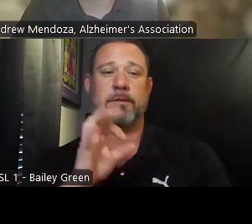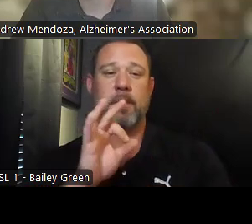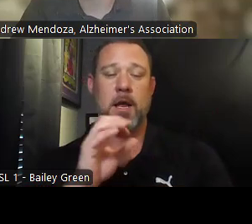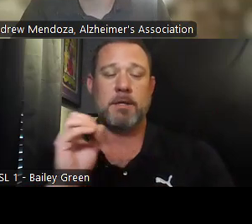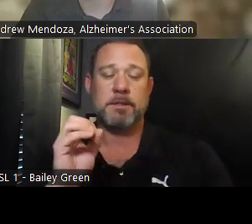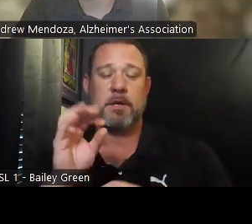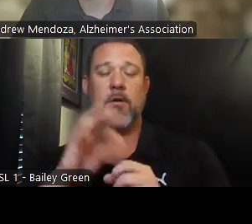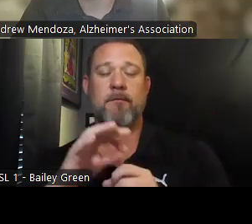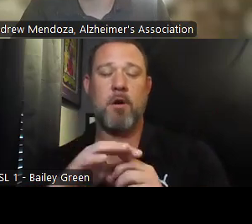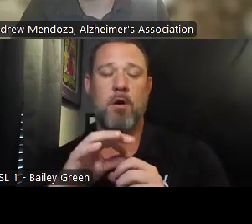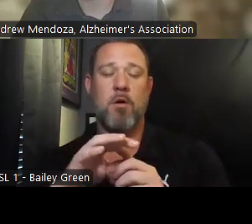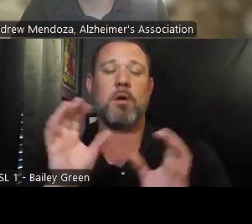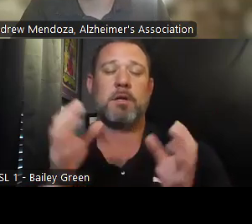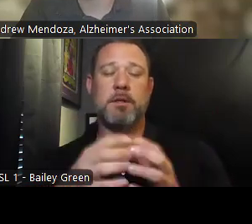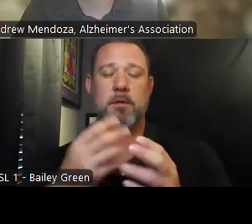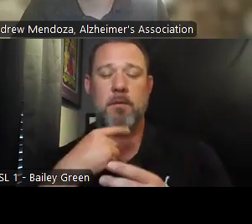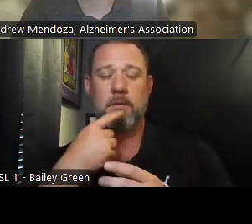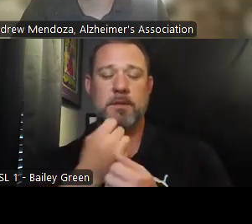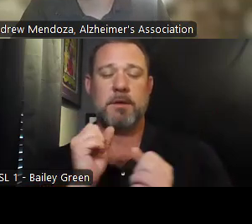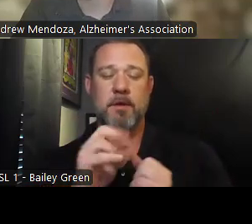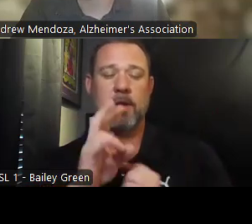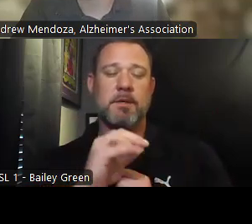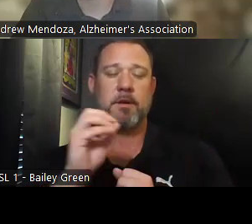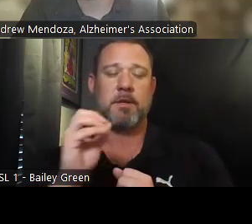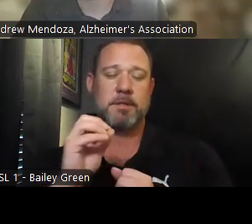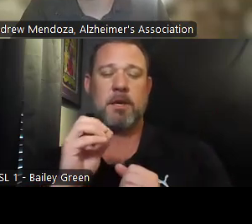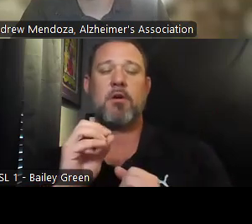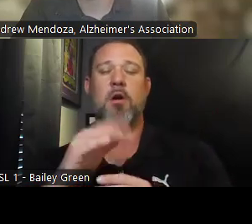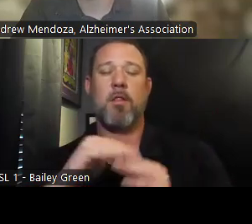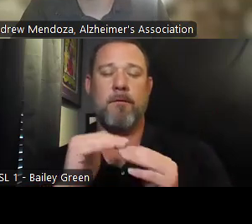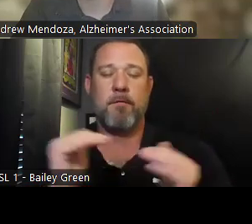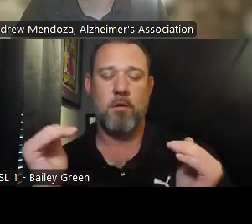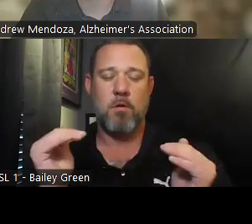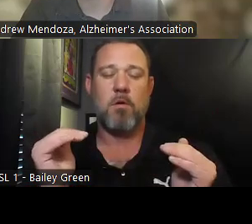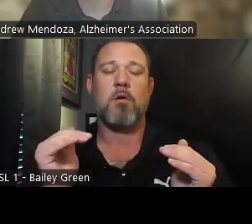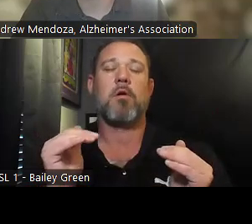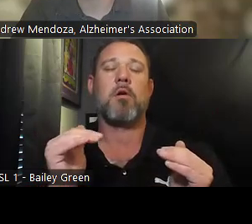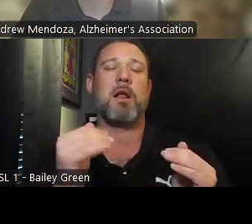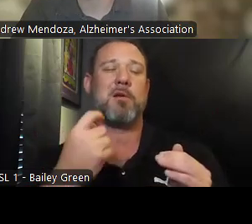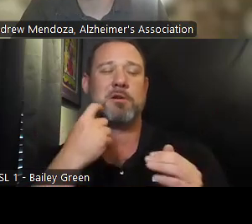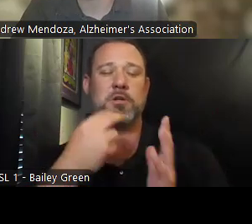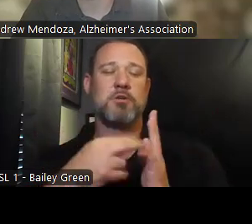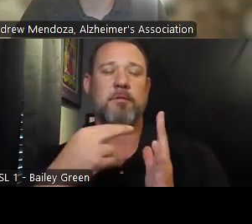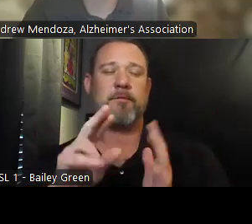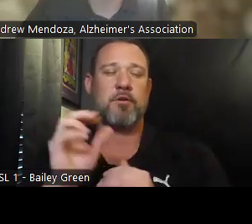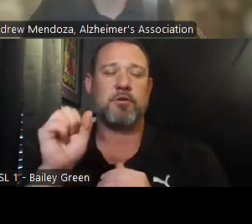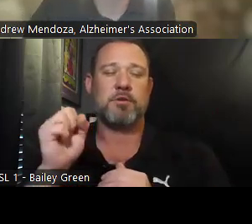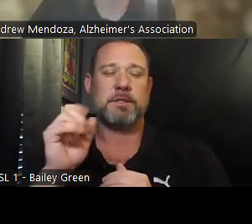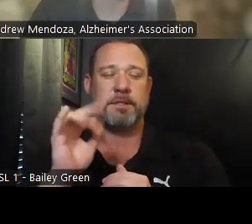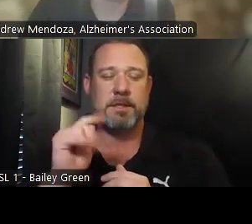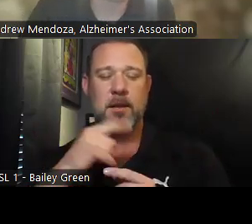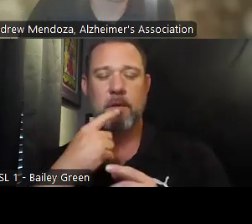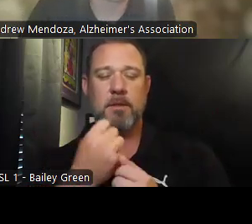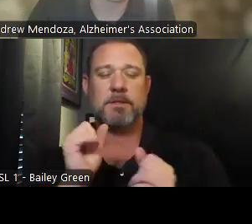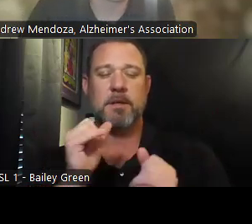the Assembly Public Safety Committee and a 70-0 vote on the Assembly floor, and it was just referred to the Senate Public Safety